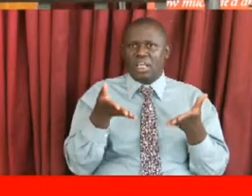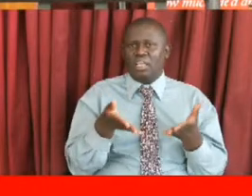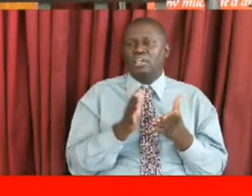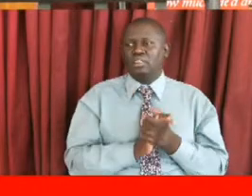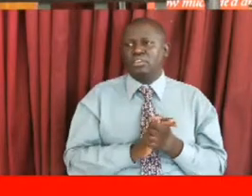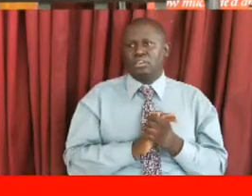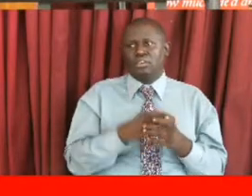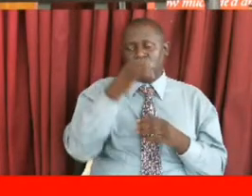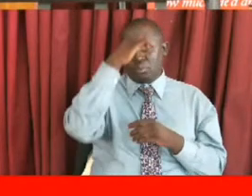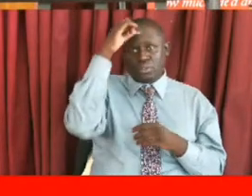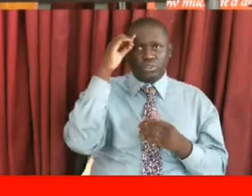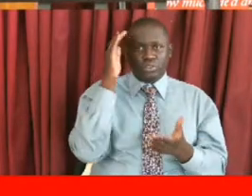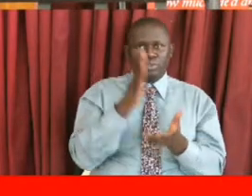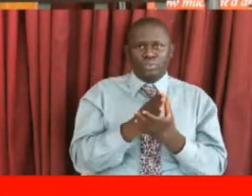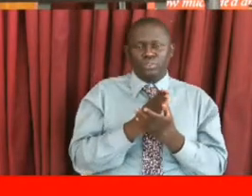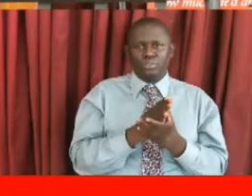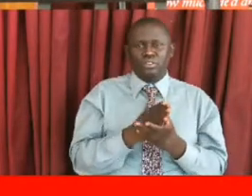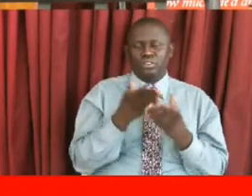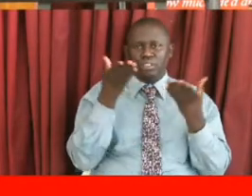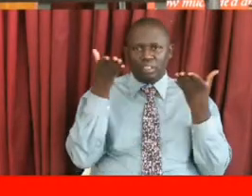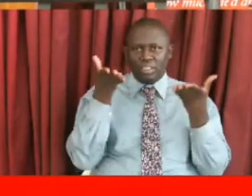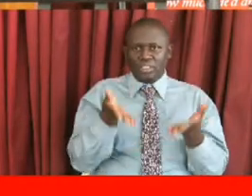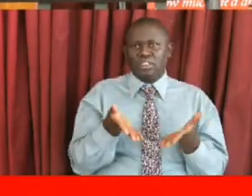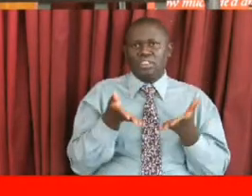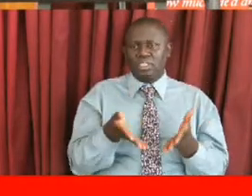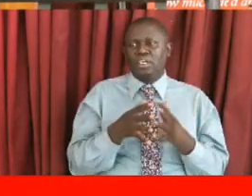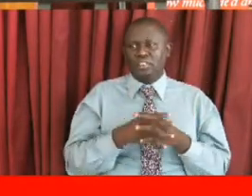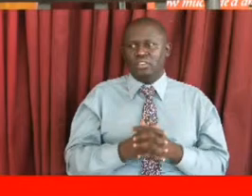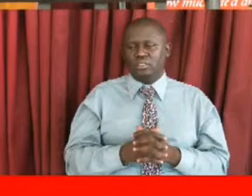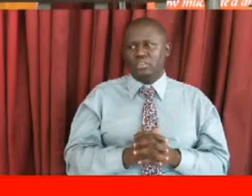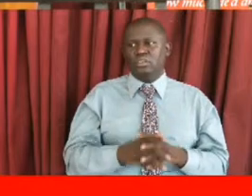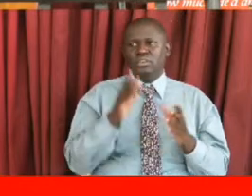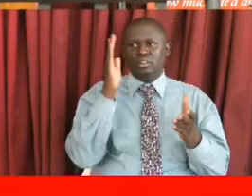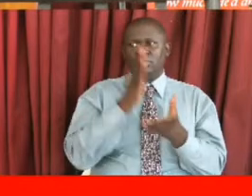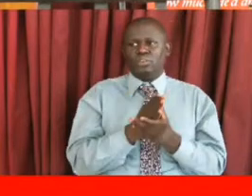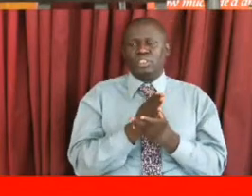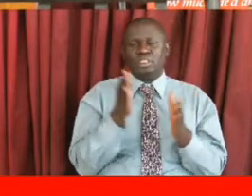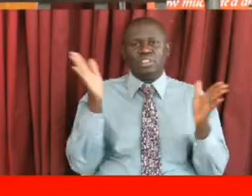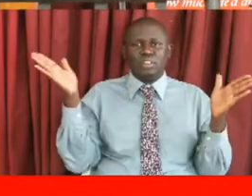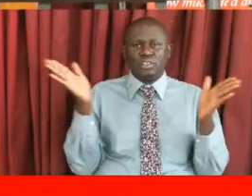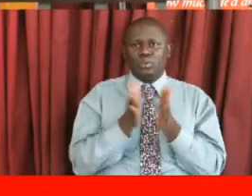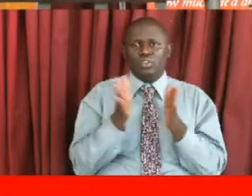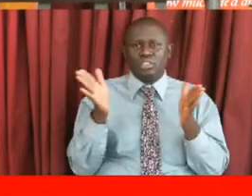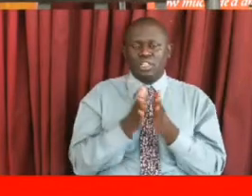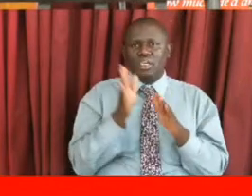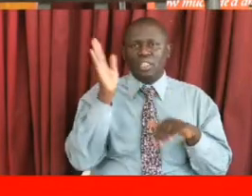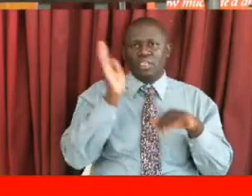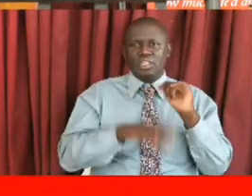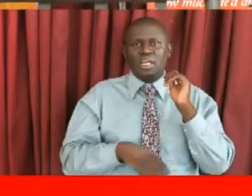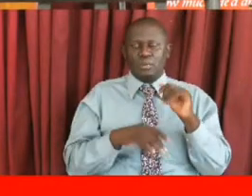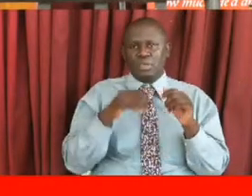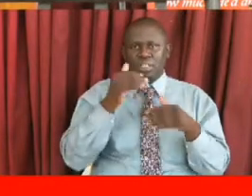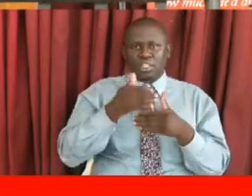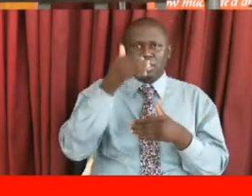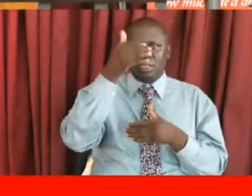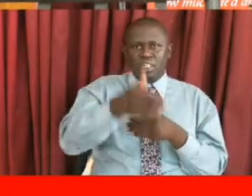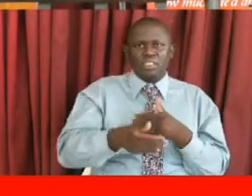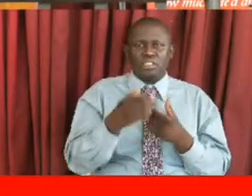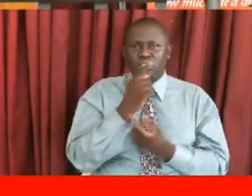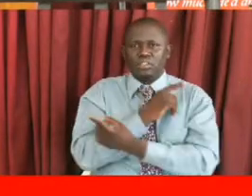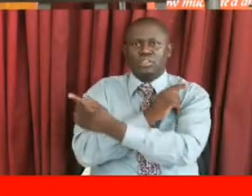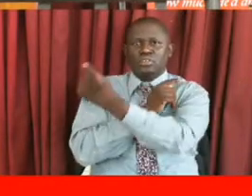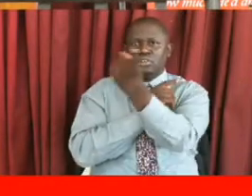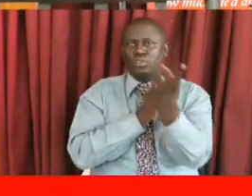he is he's actually even closer than being next to you